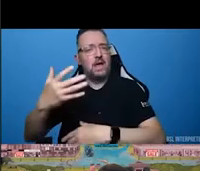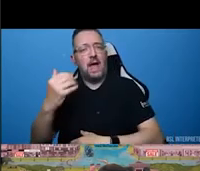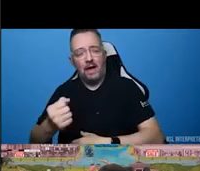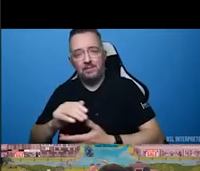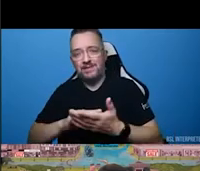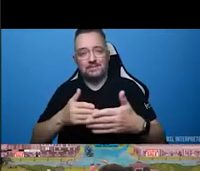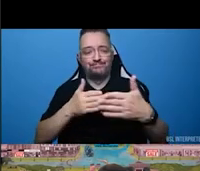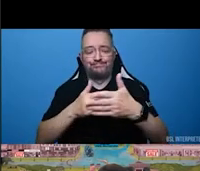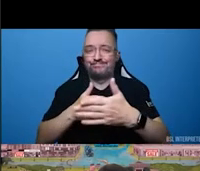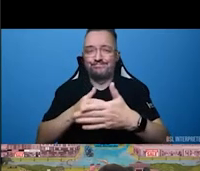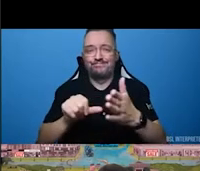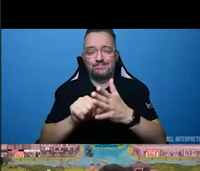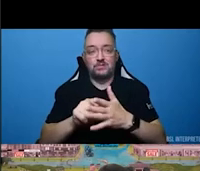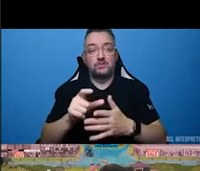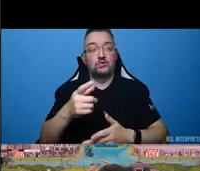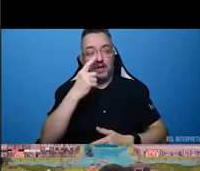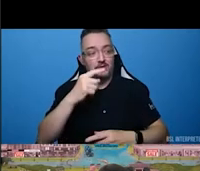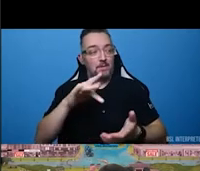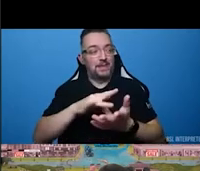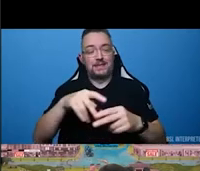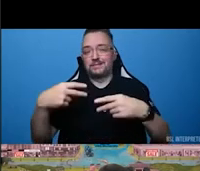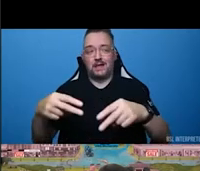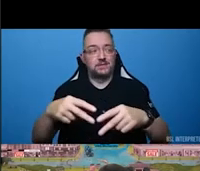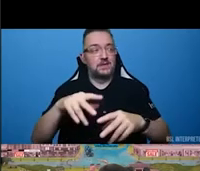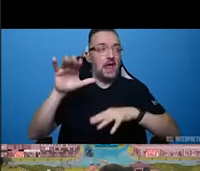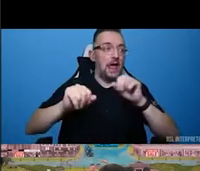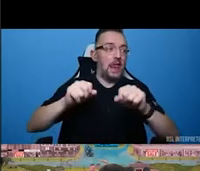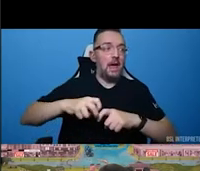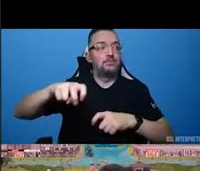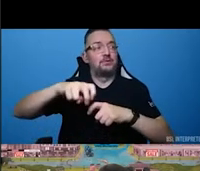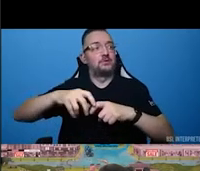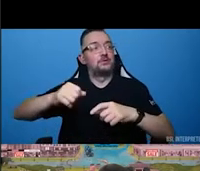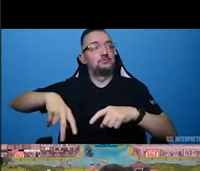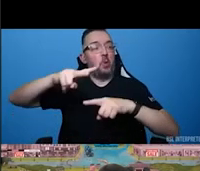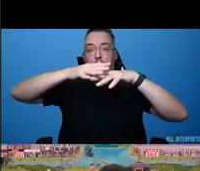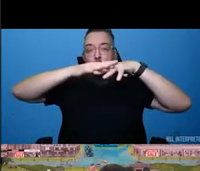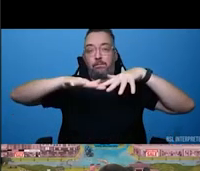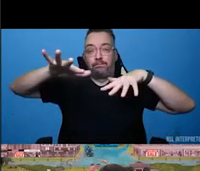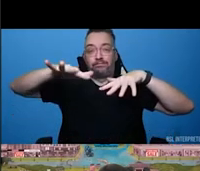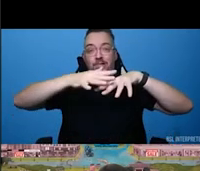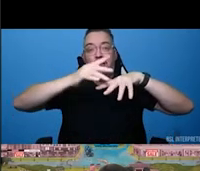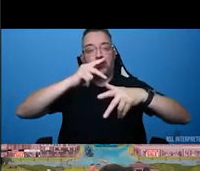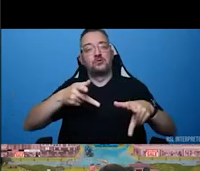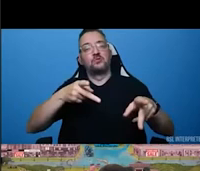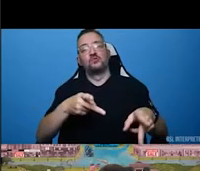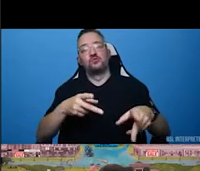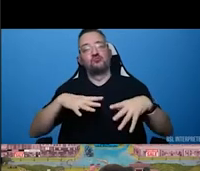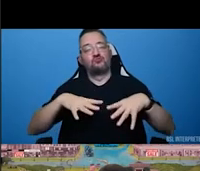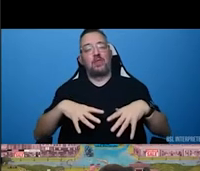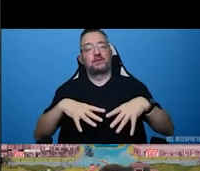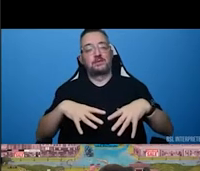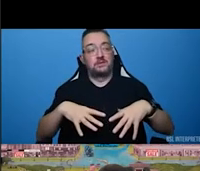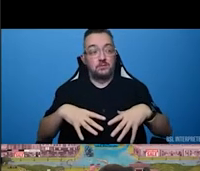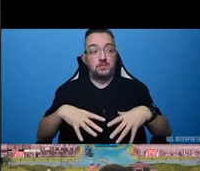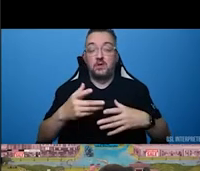accessing the city. So there's space for you to dance at the center to climb up to relax at the top, and there's a lot of research that says